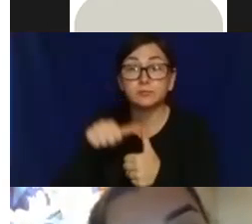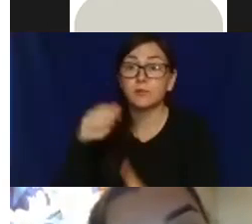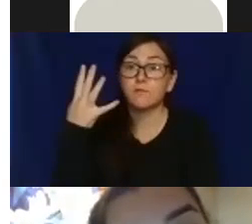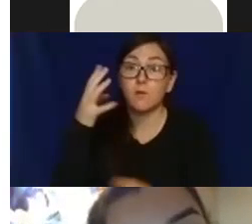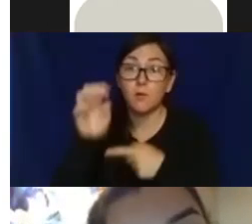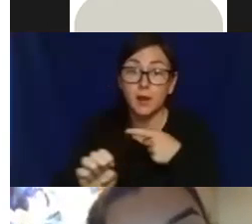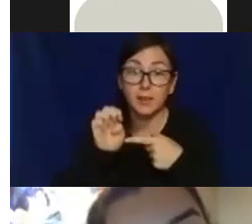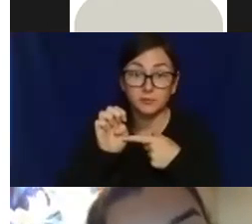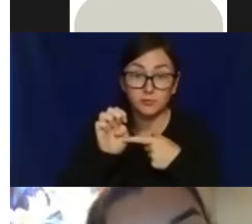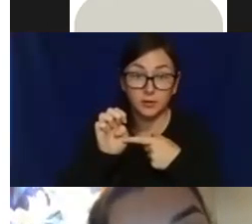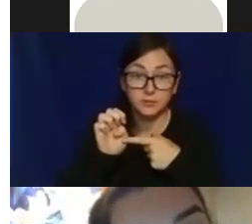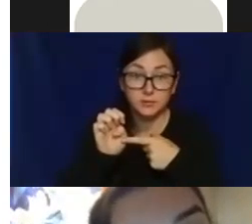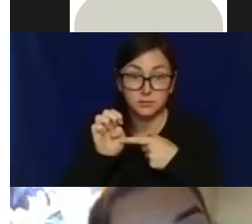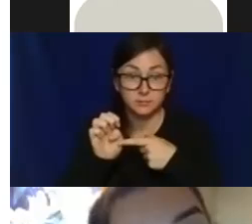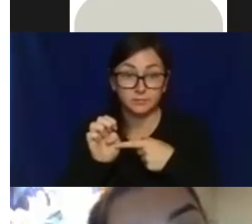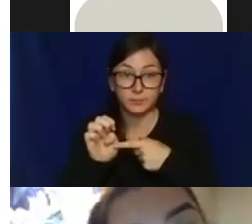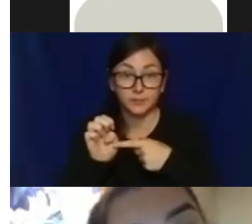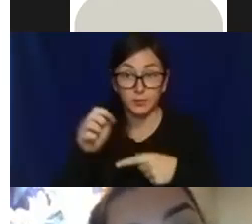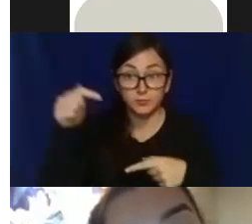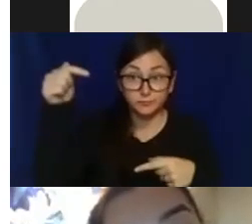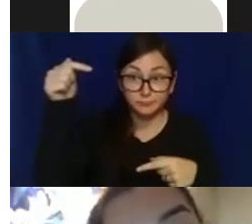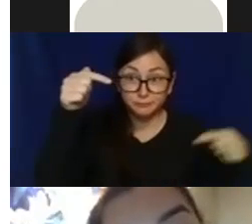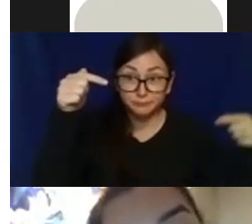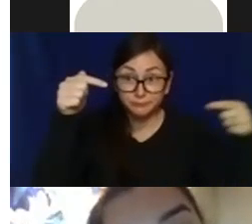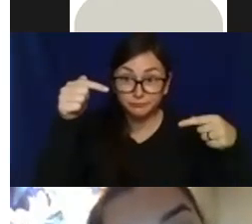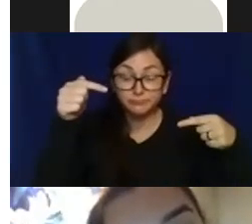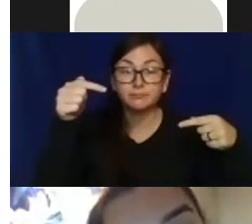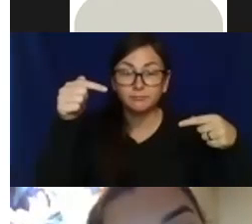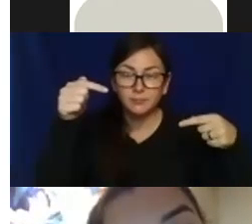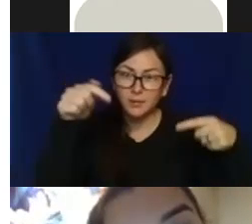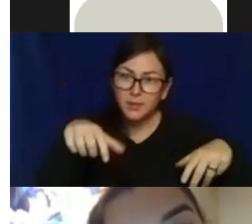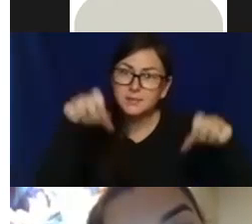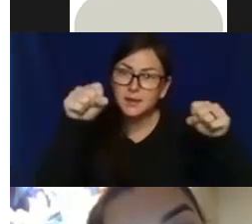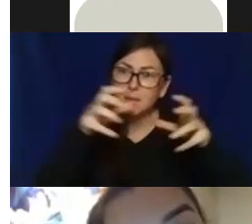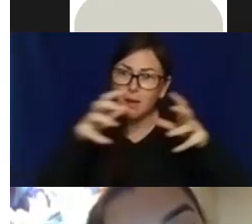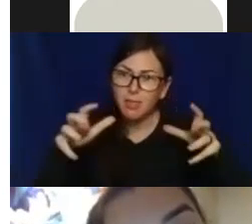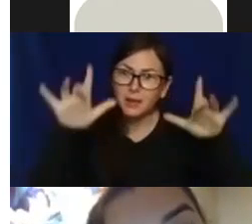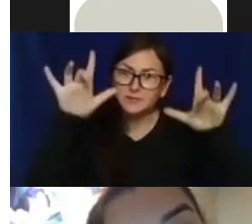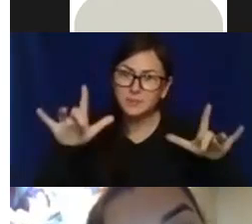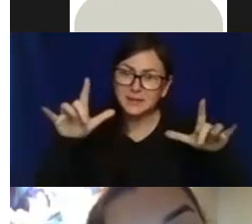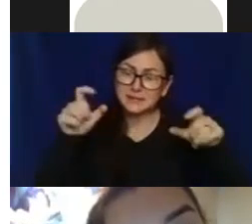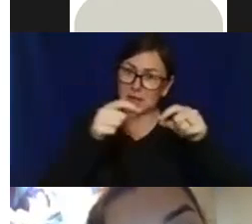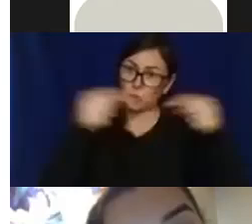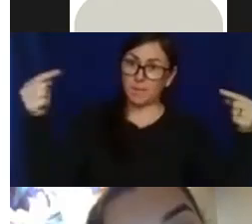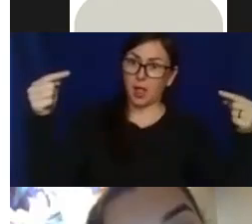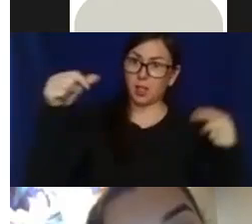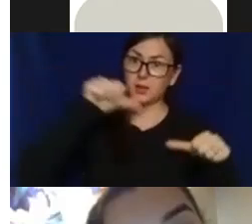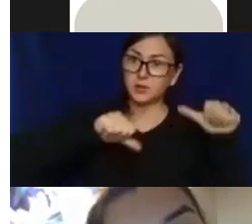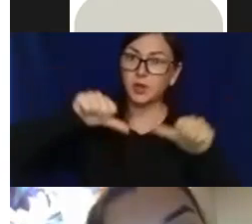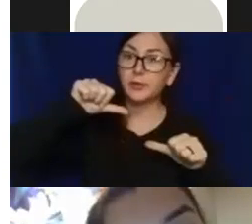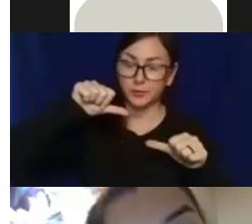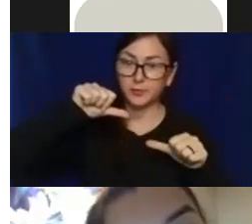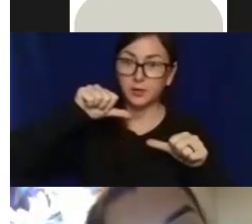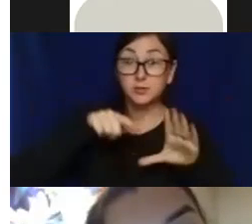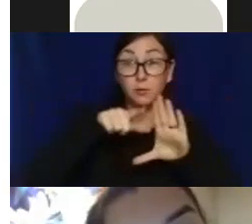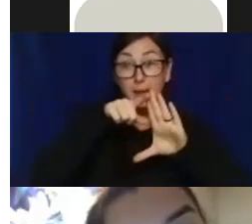there, 2 sitting there, and they take up a lot of space. They repel each other. And so that bond angle